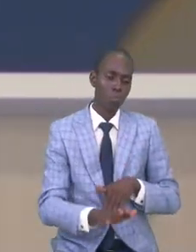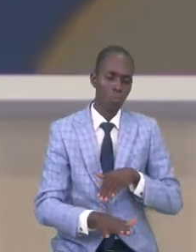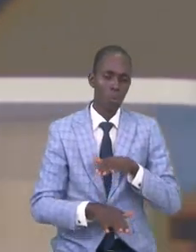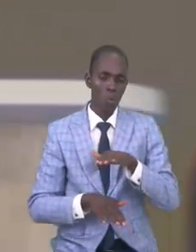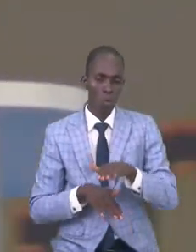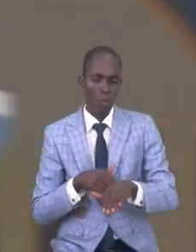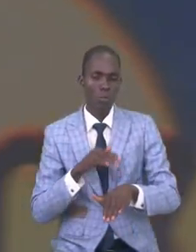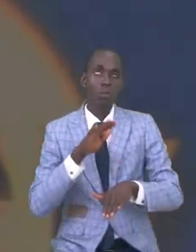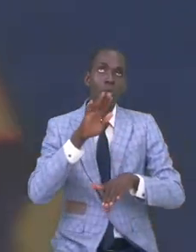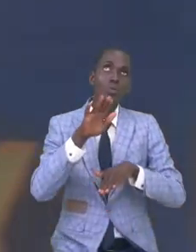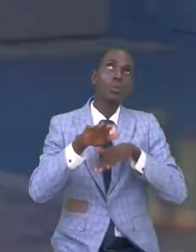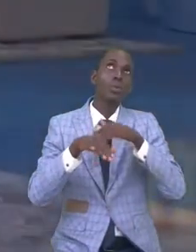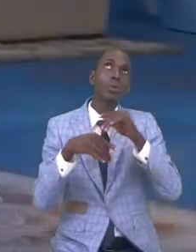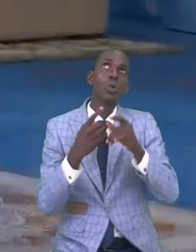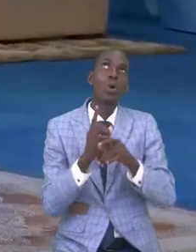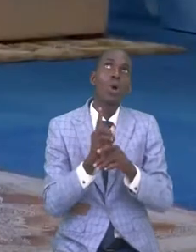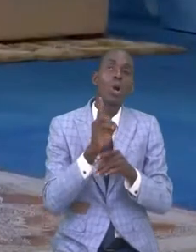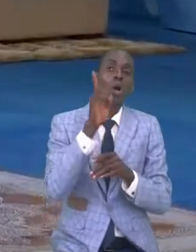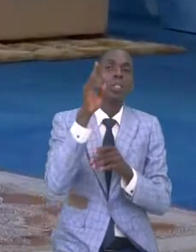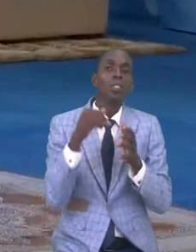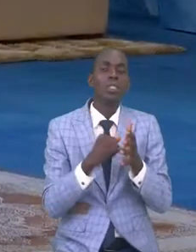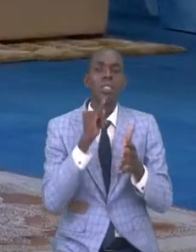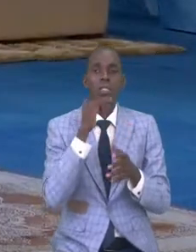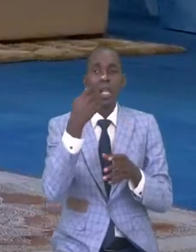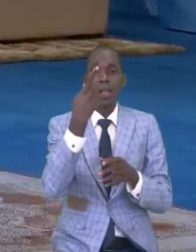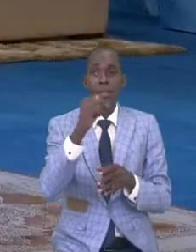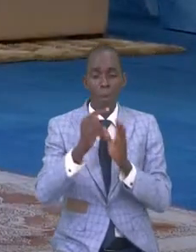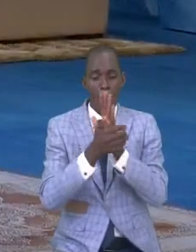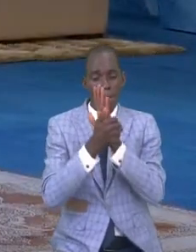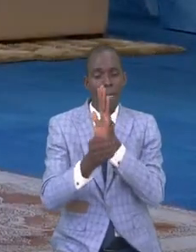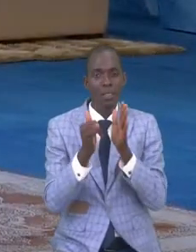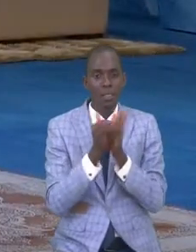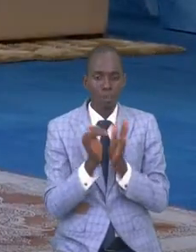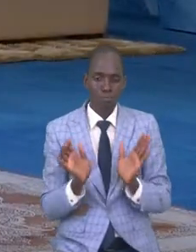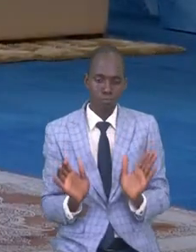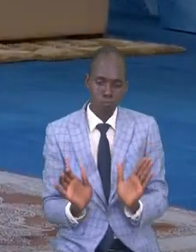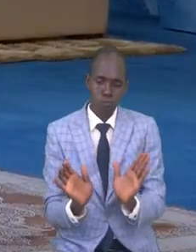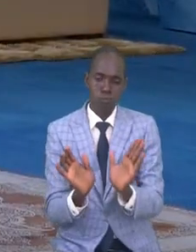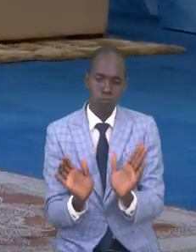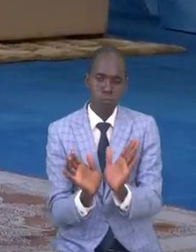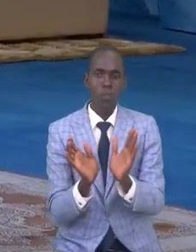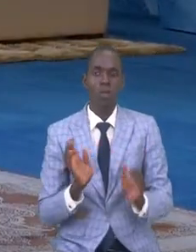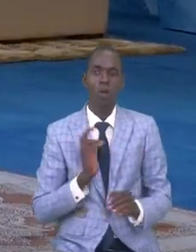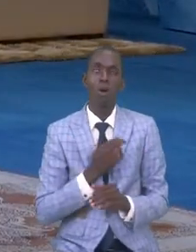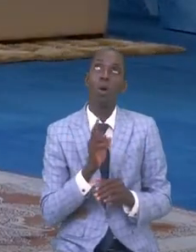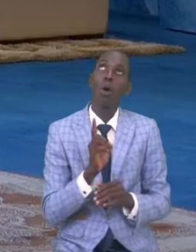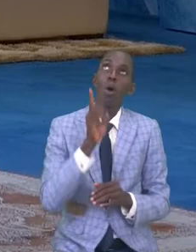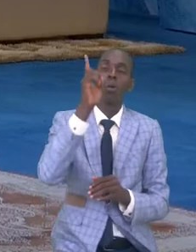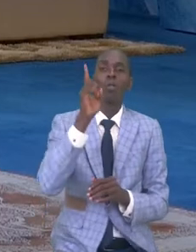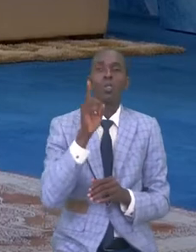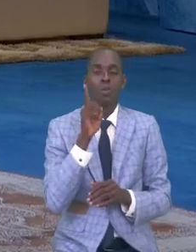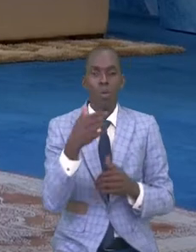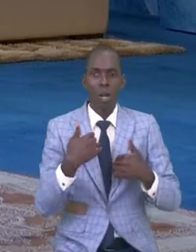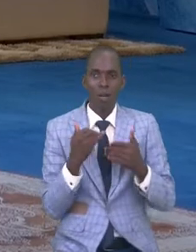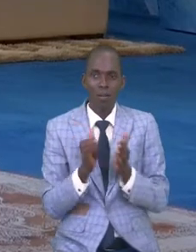going on, it's the potential that drives us on. You have a drive. You have